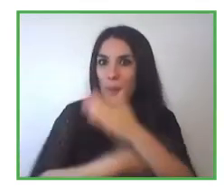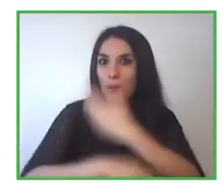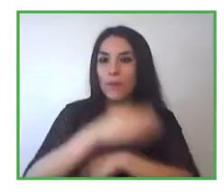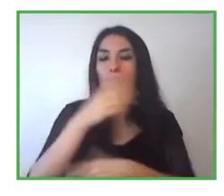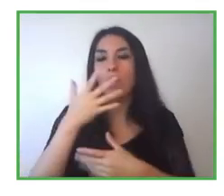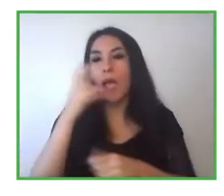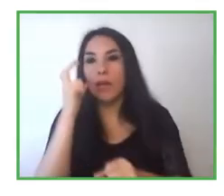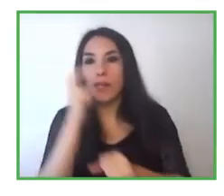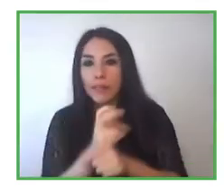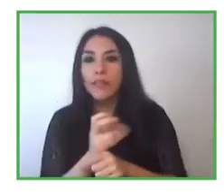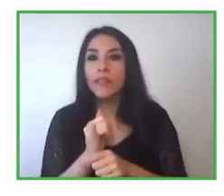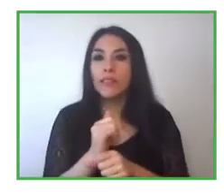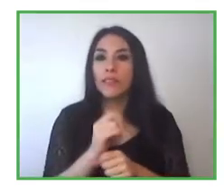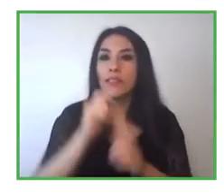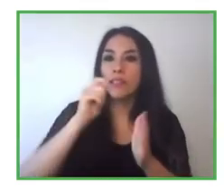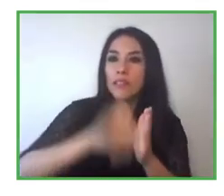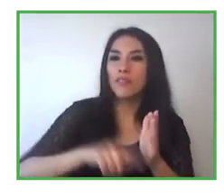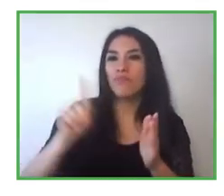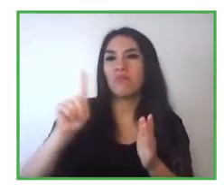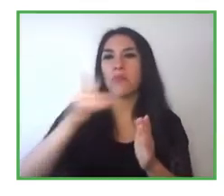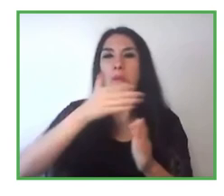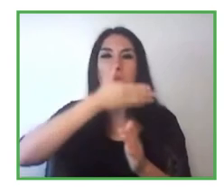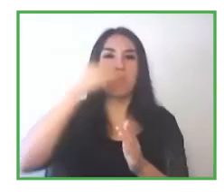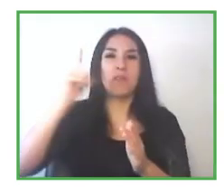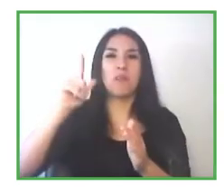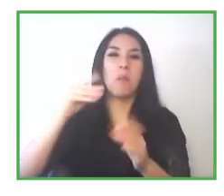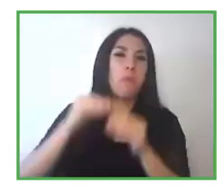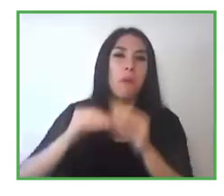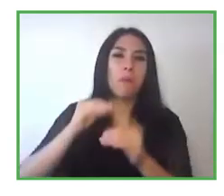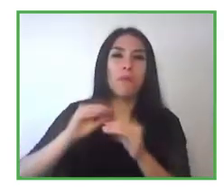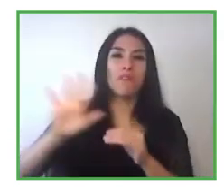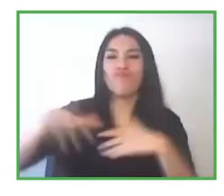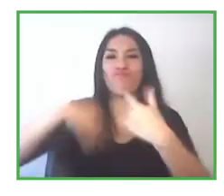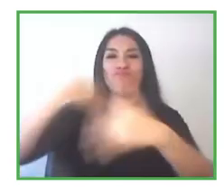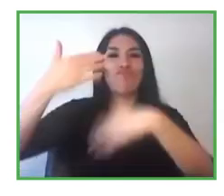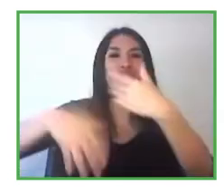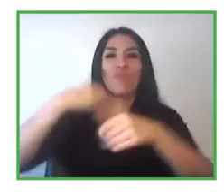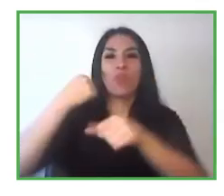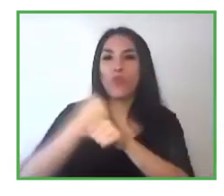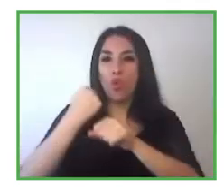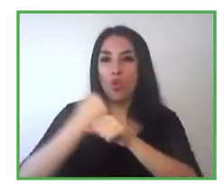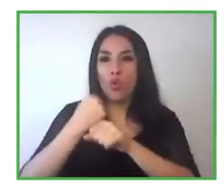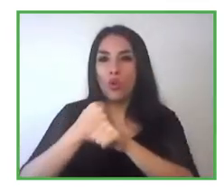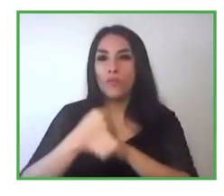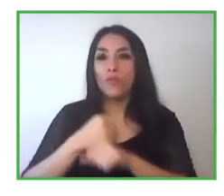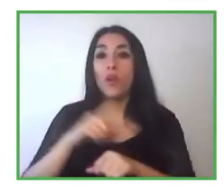may involve, or because they believe this will suppose